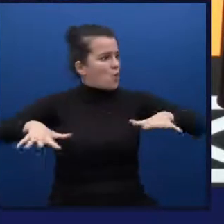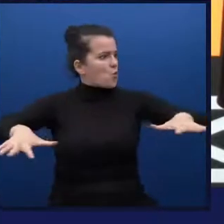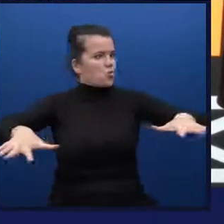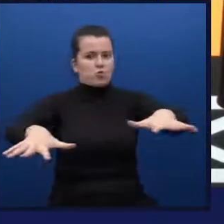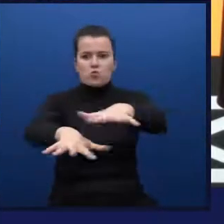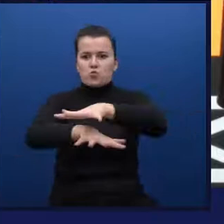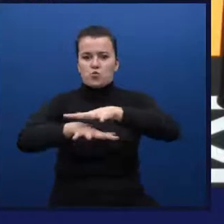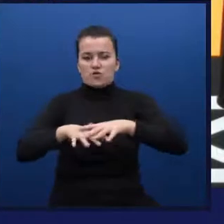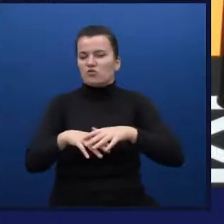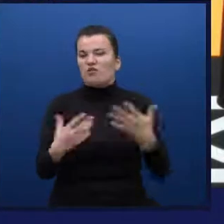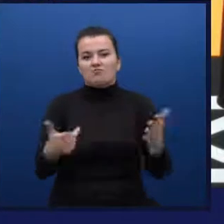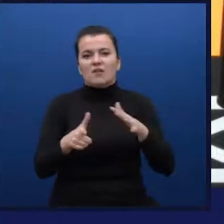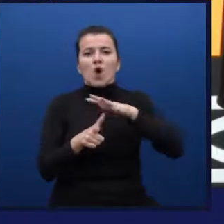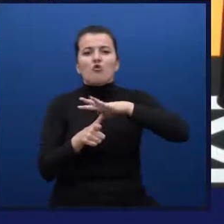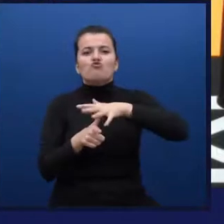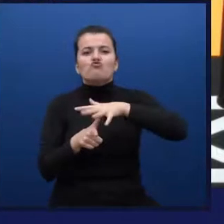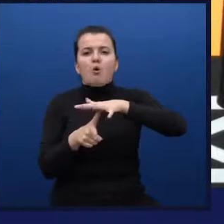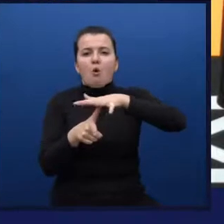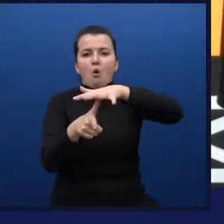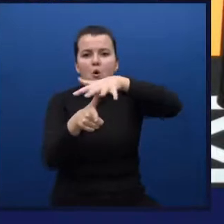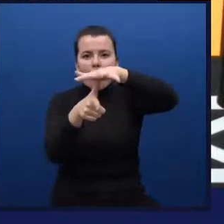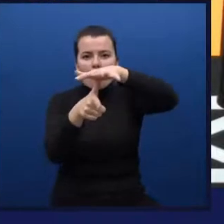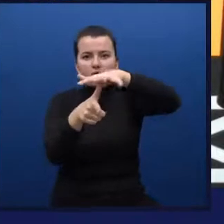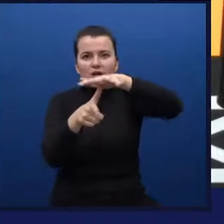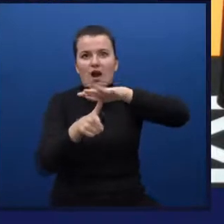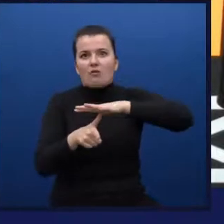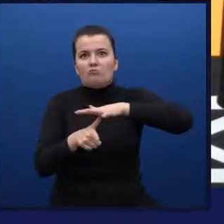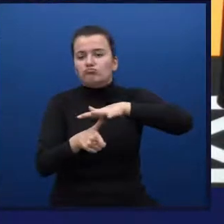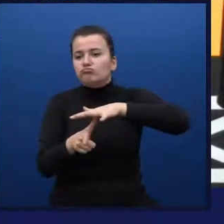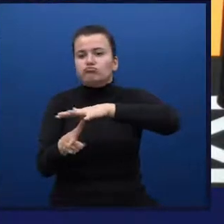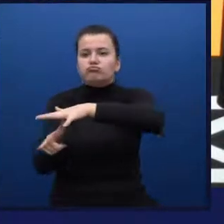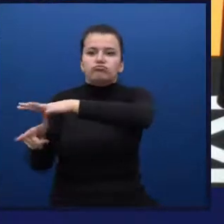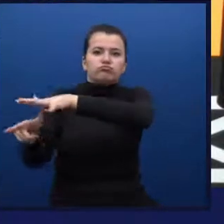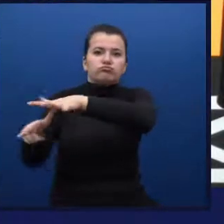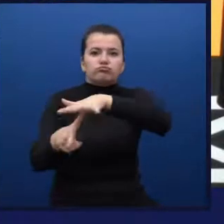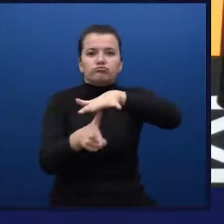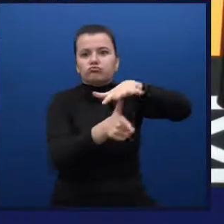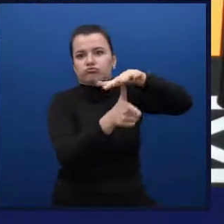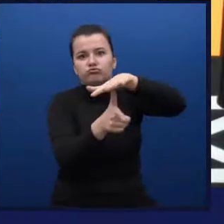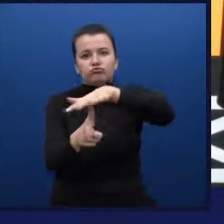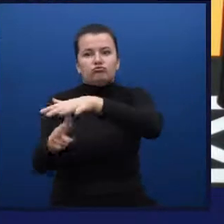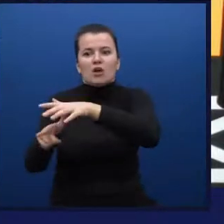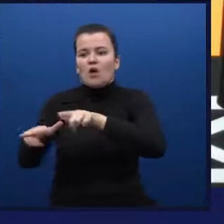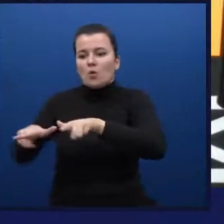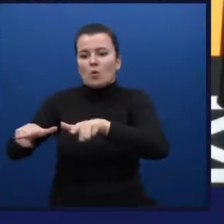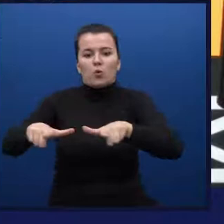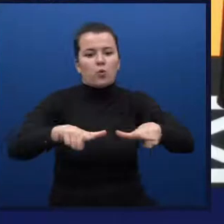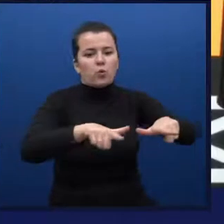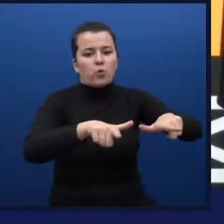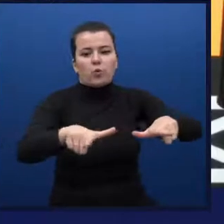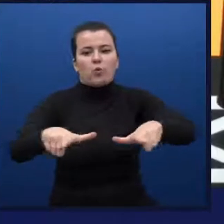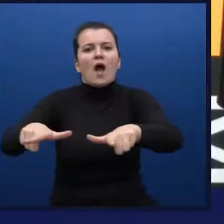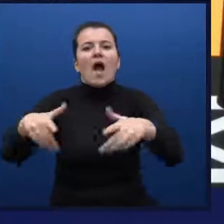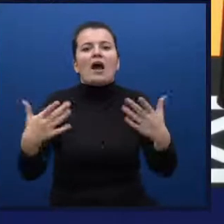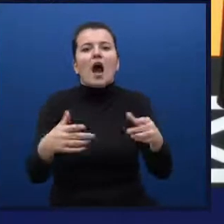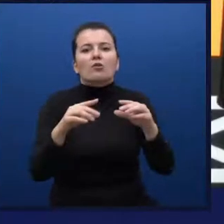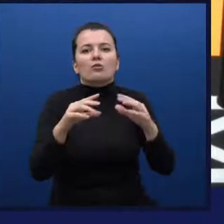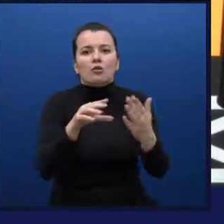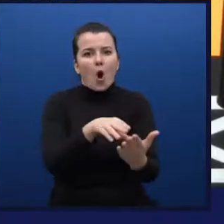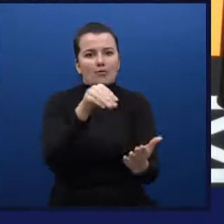was taught to pinpoint a specific instance or issue, which is in essence the life jacket inside of the on the